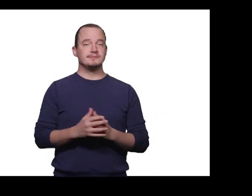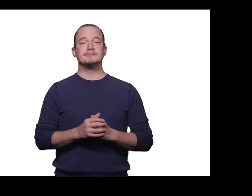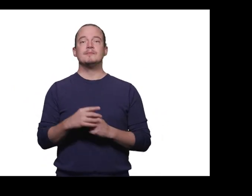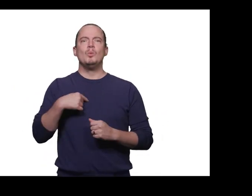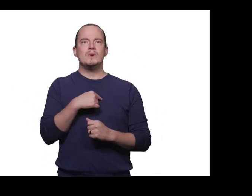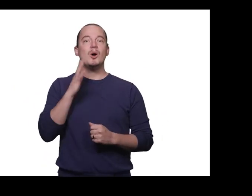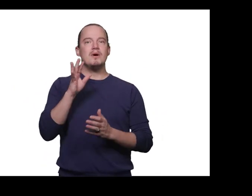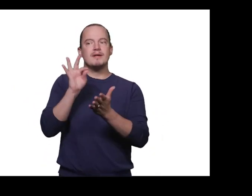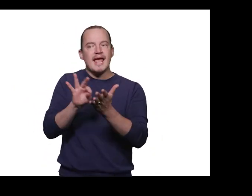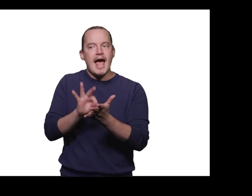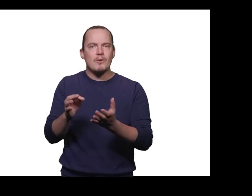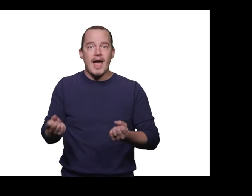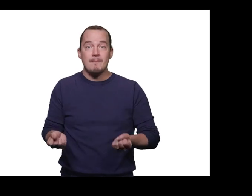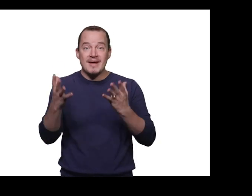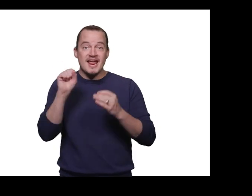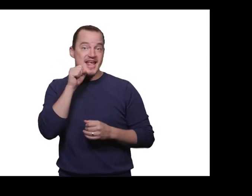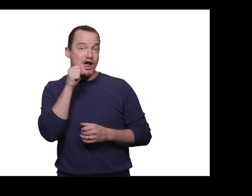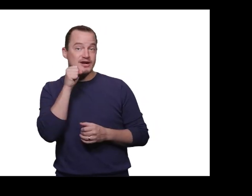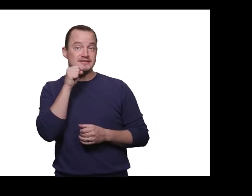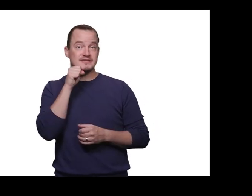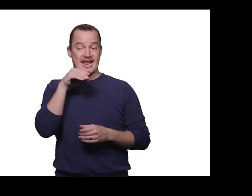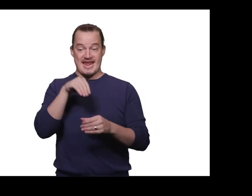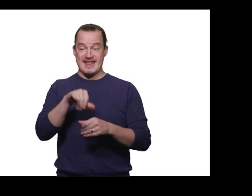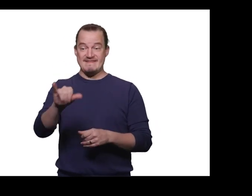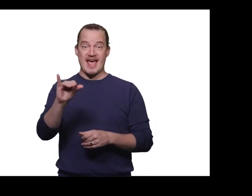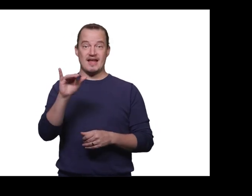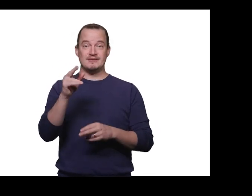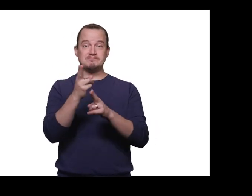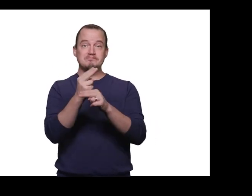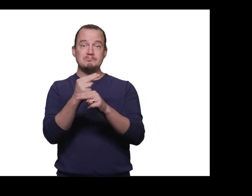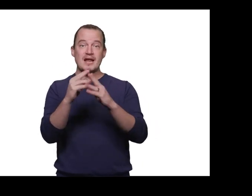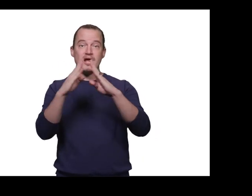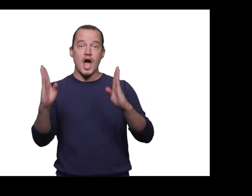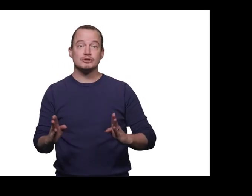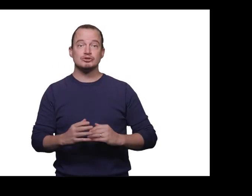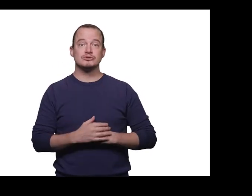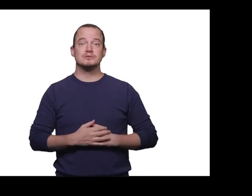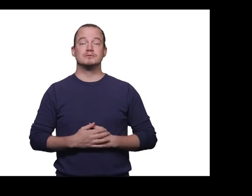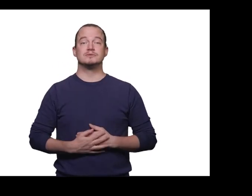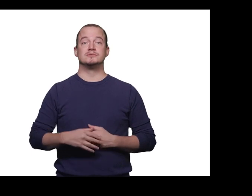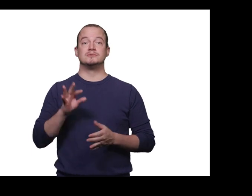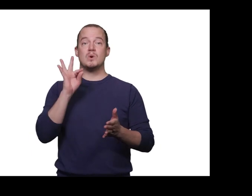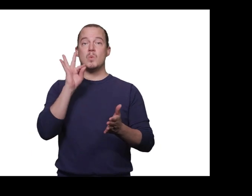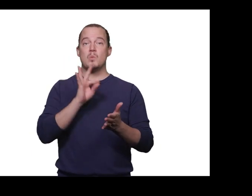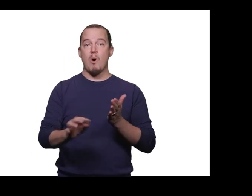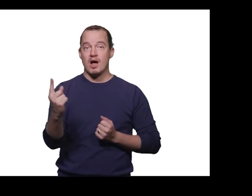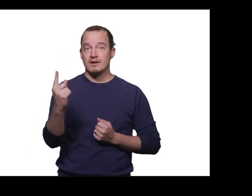another way. We are going to count how many carrots in the bunny hutch. Here we go.